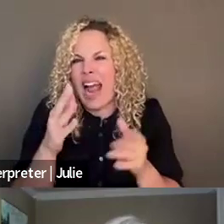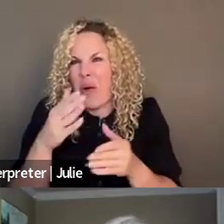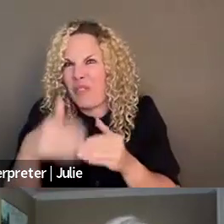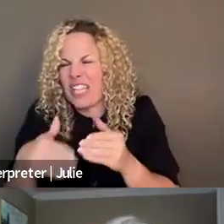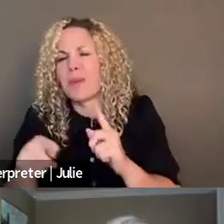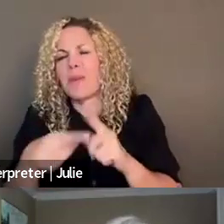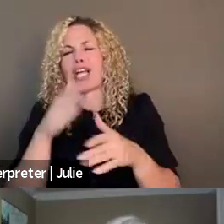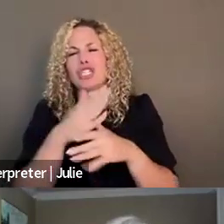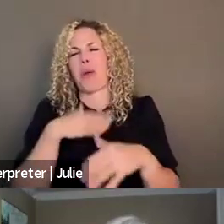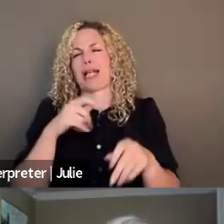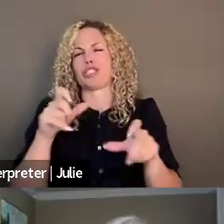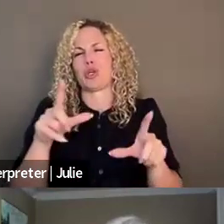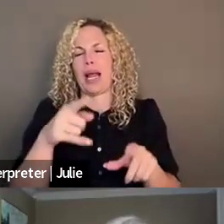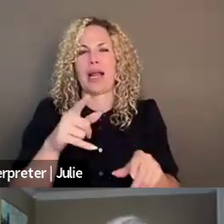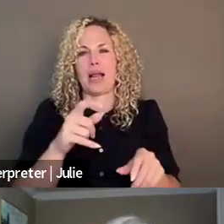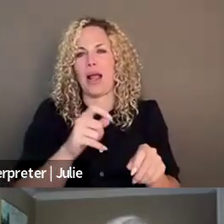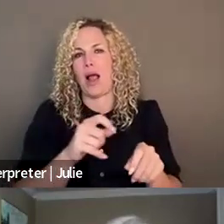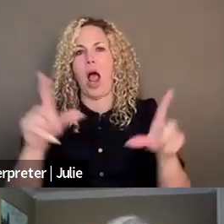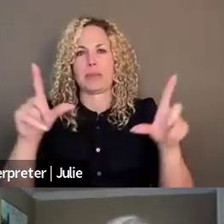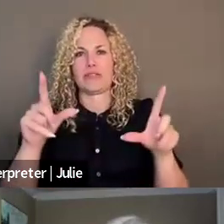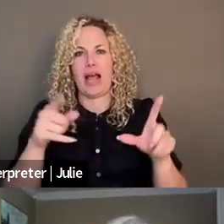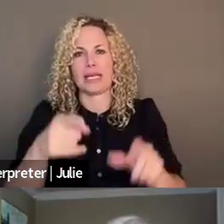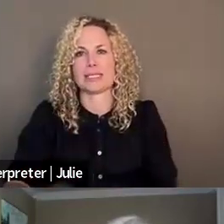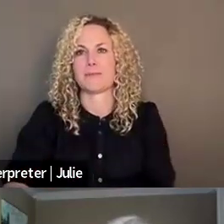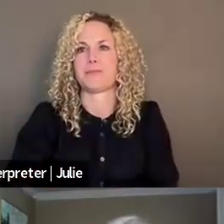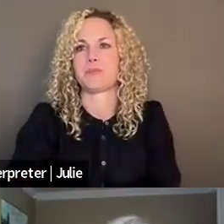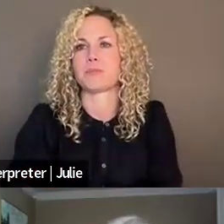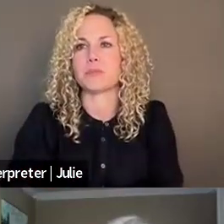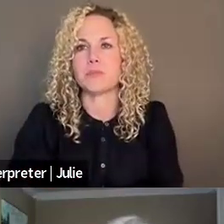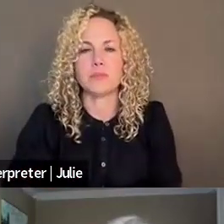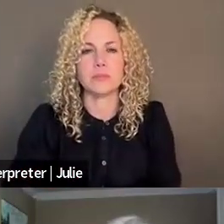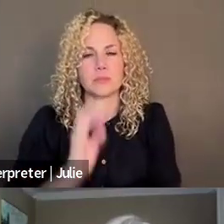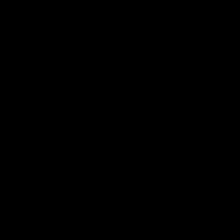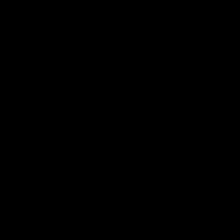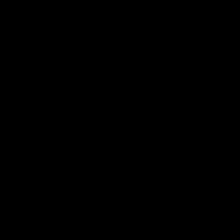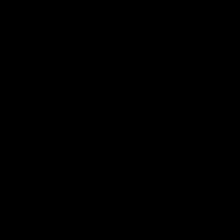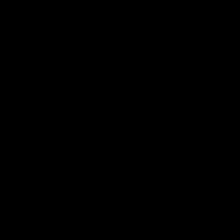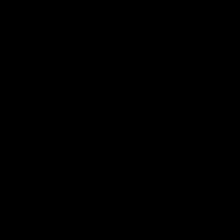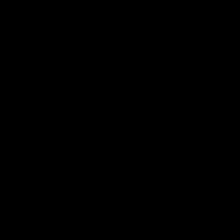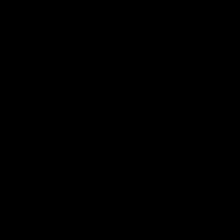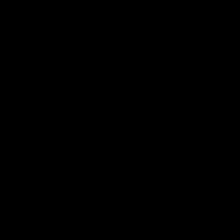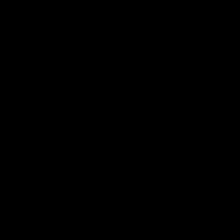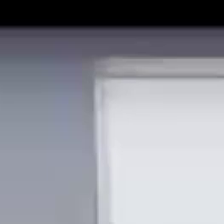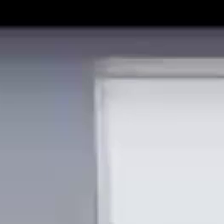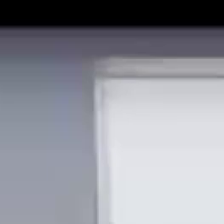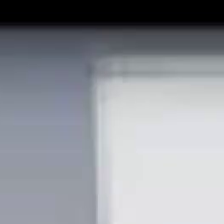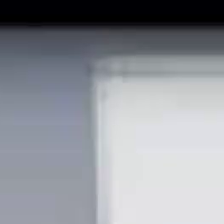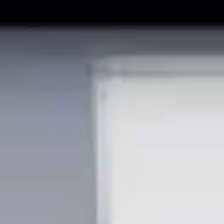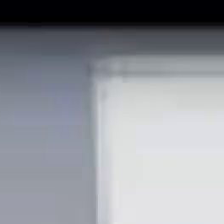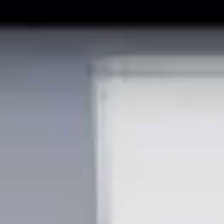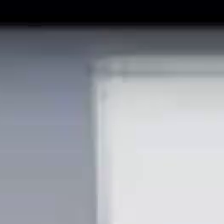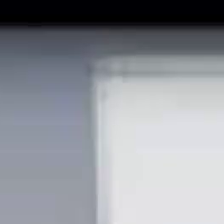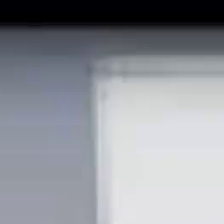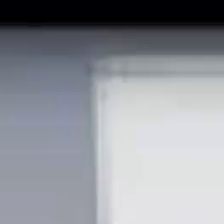my screen. I'm going to optimize for video sharing, and I'm going to choose the correct screen, hopefully.